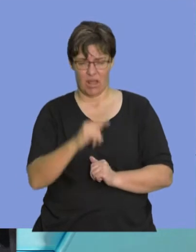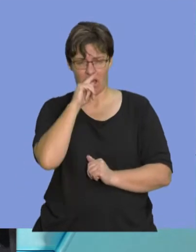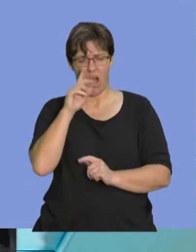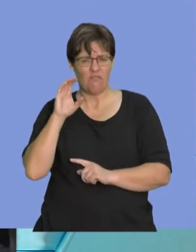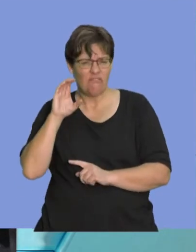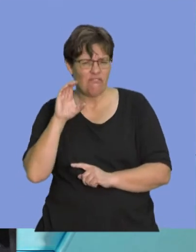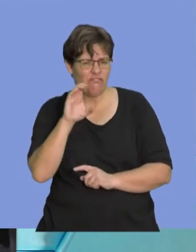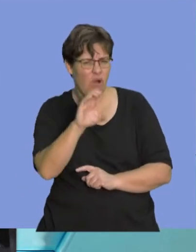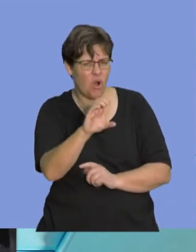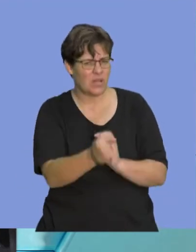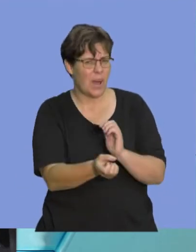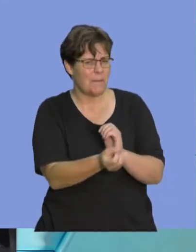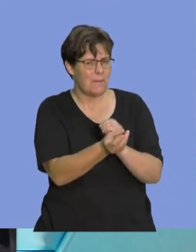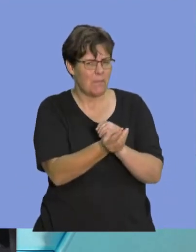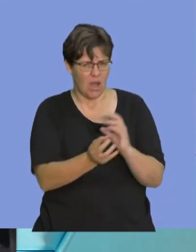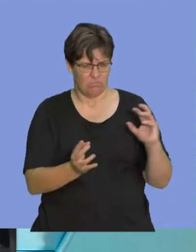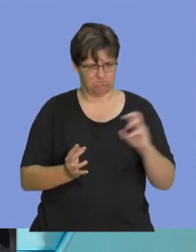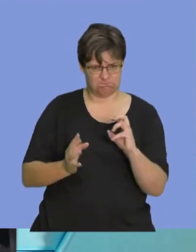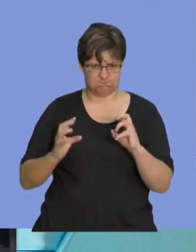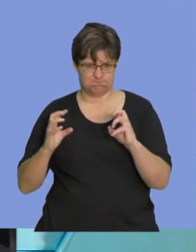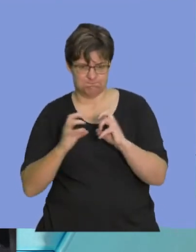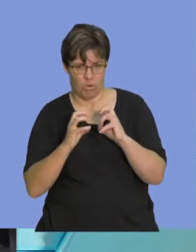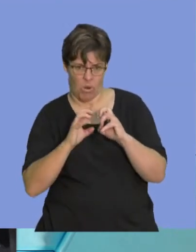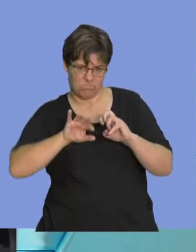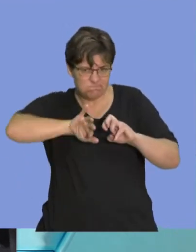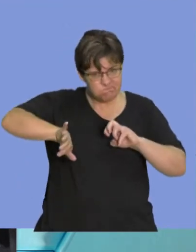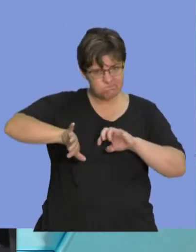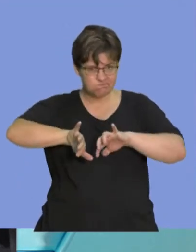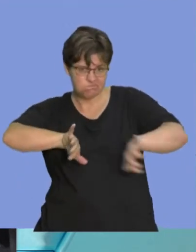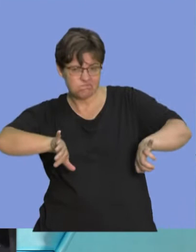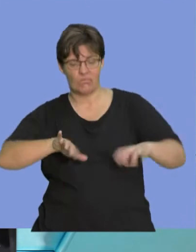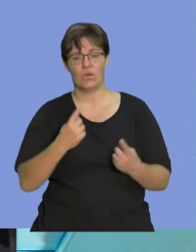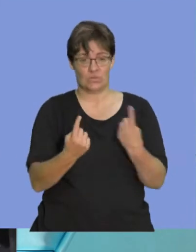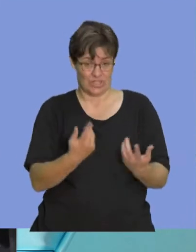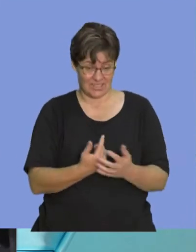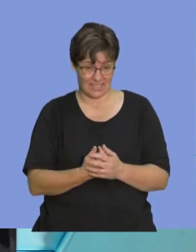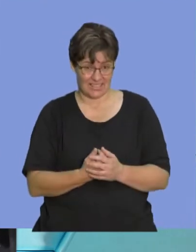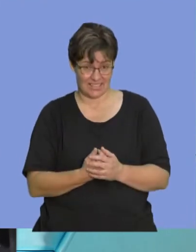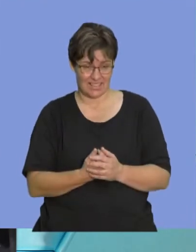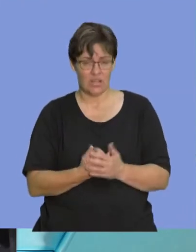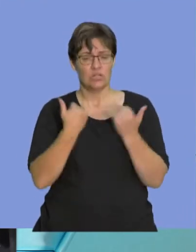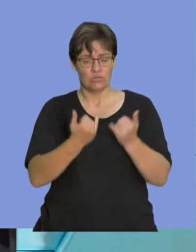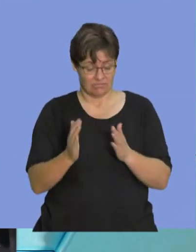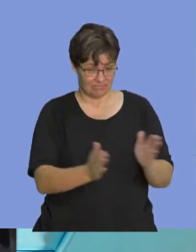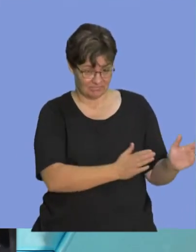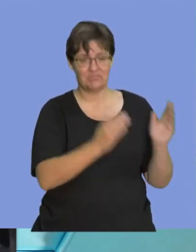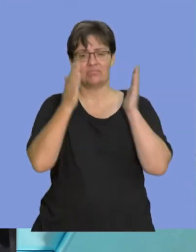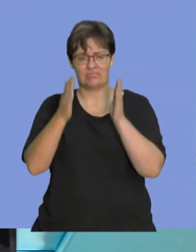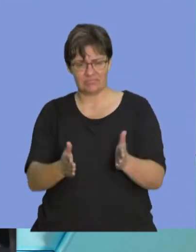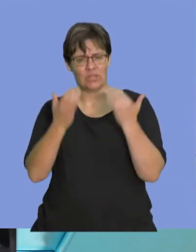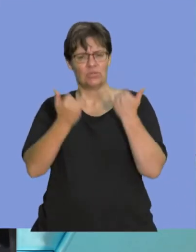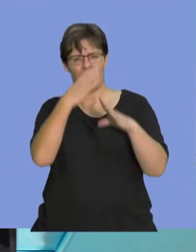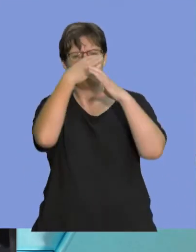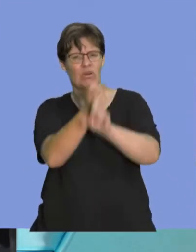that exist between poles of magnet, in terms of attraction and repulsion. But today our focus is purely